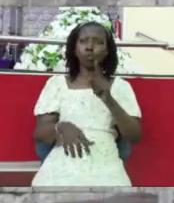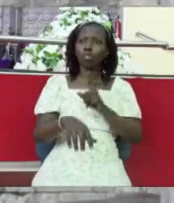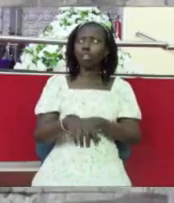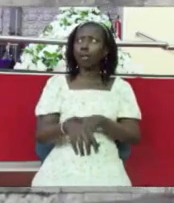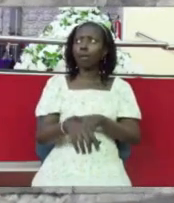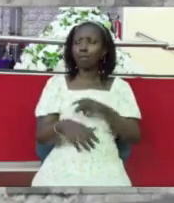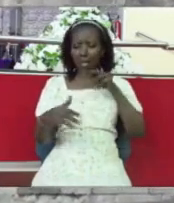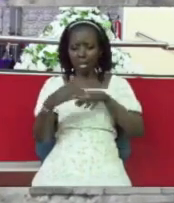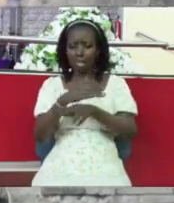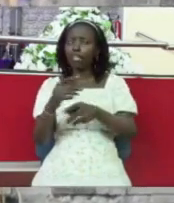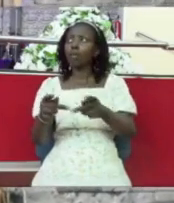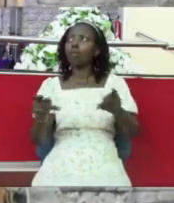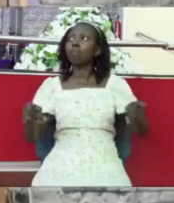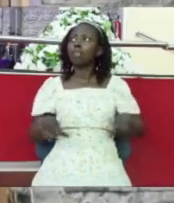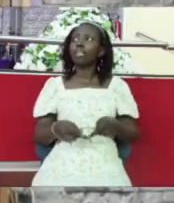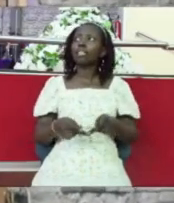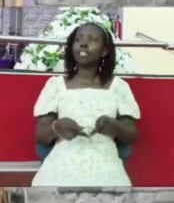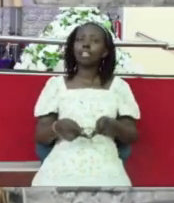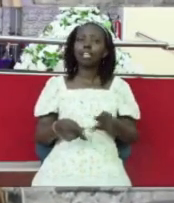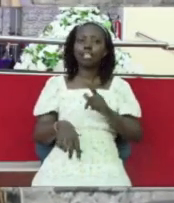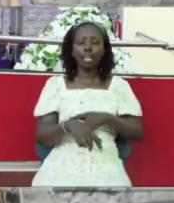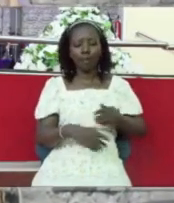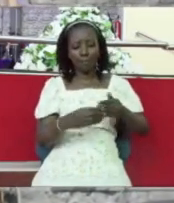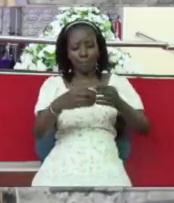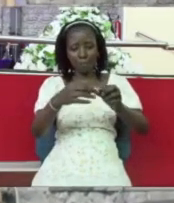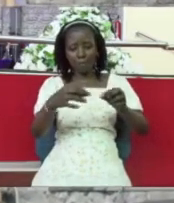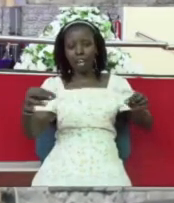place, ukifika mahali pale, and you're queuing, na